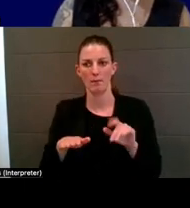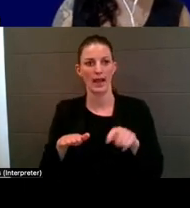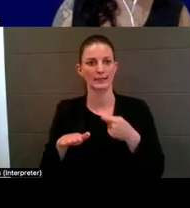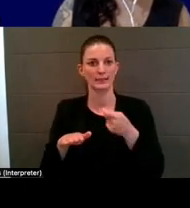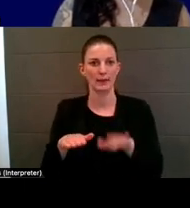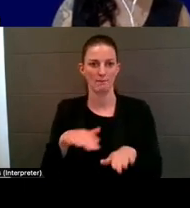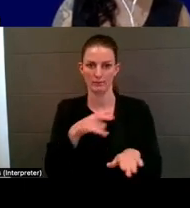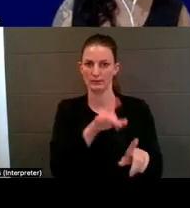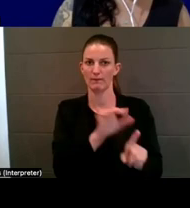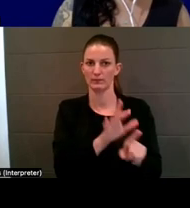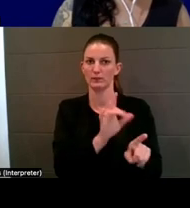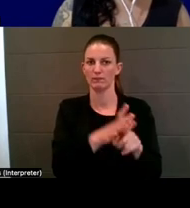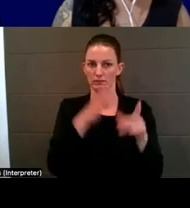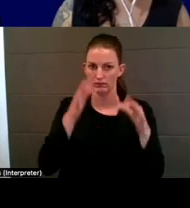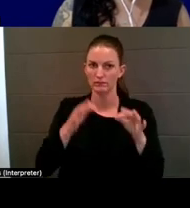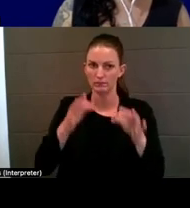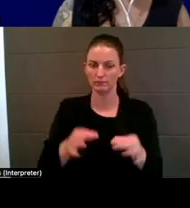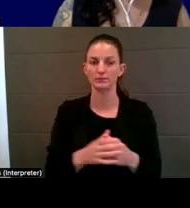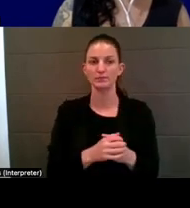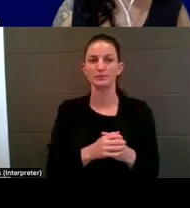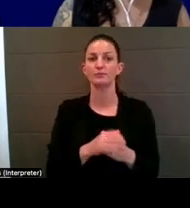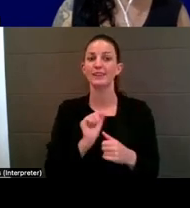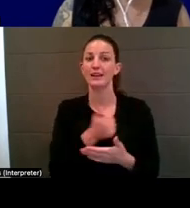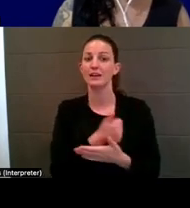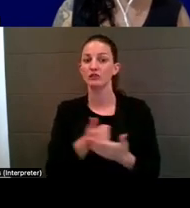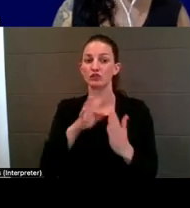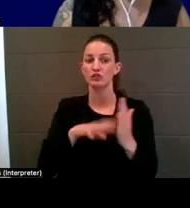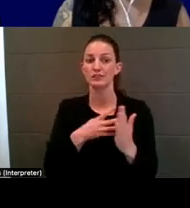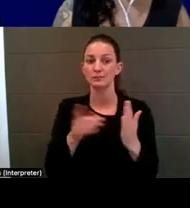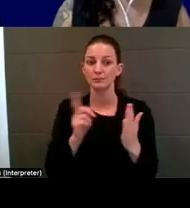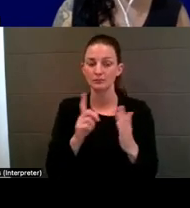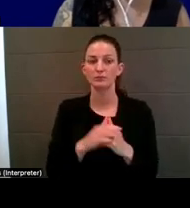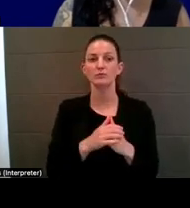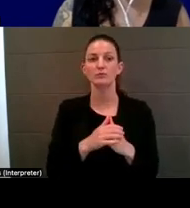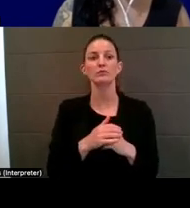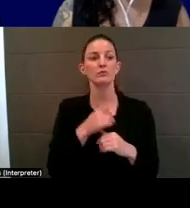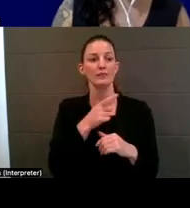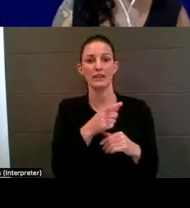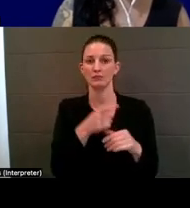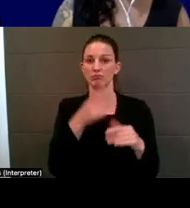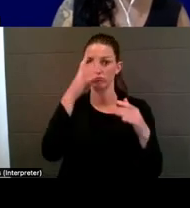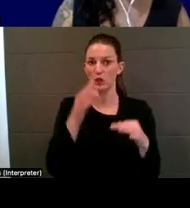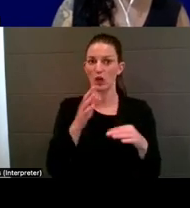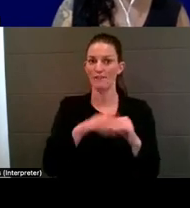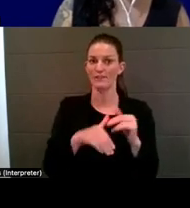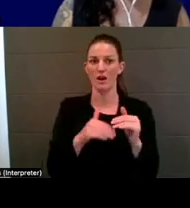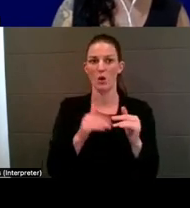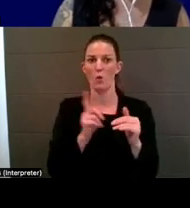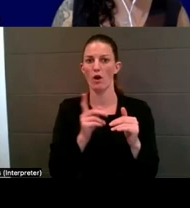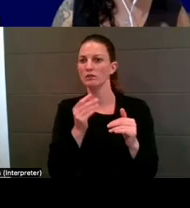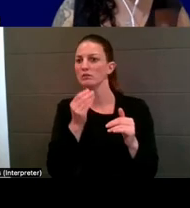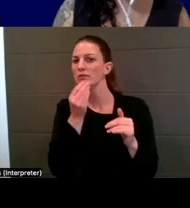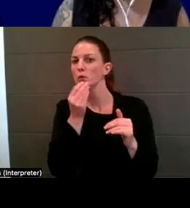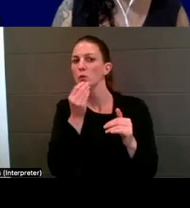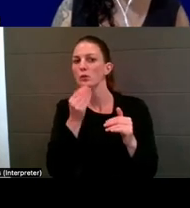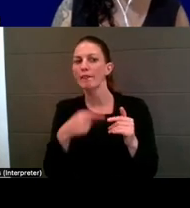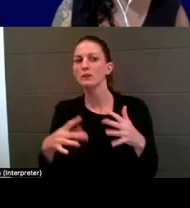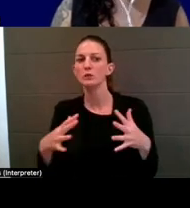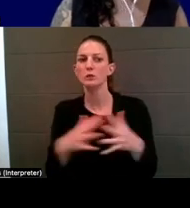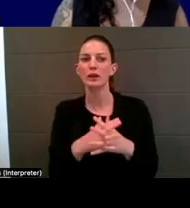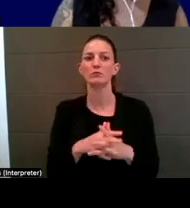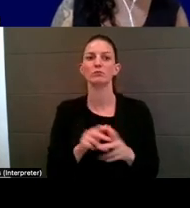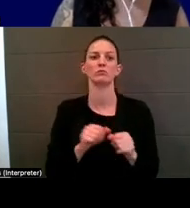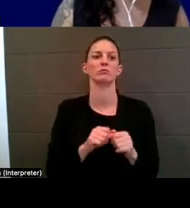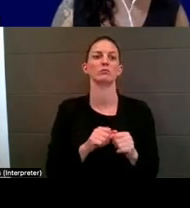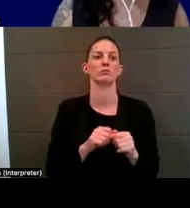John's mealtime routine is that we involve him in menu planning and we create the shopping list. His mum shops online, so he's able to